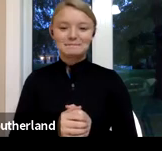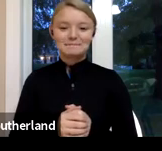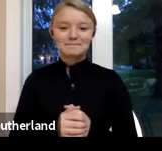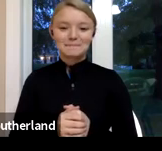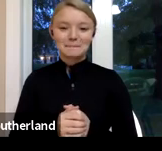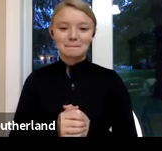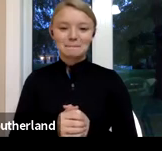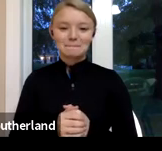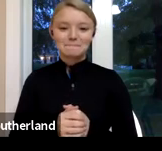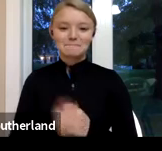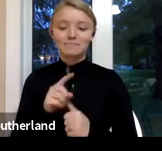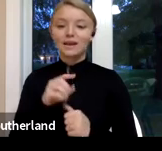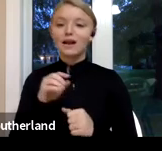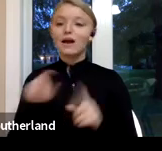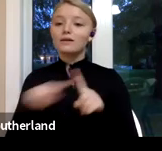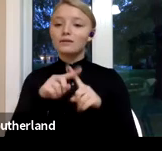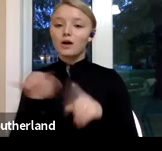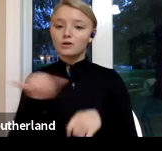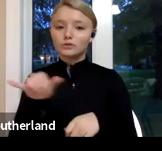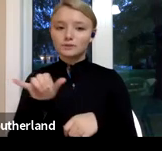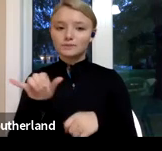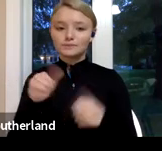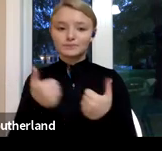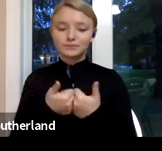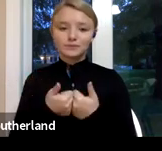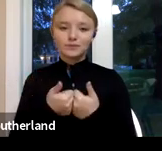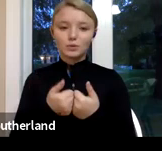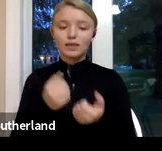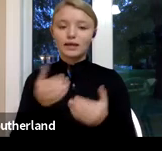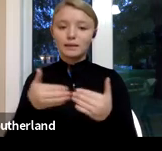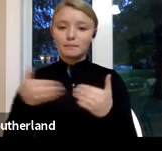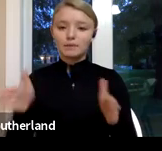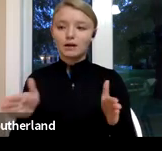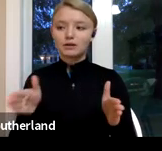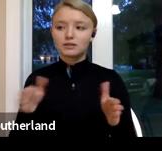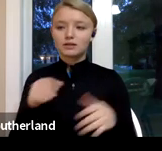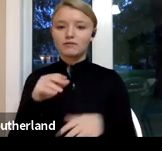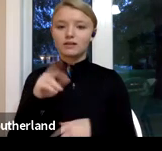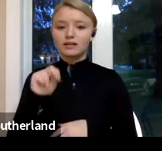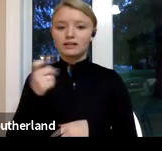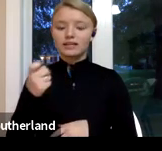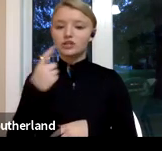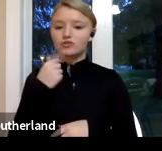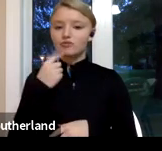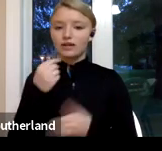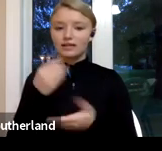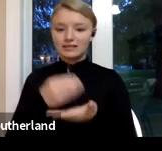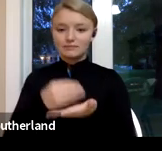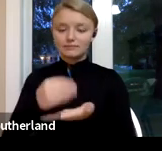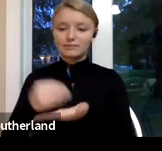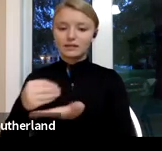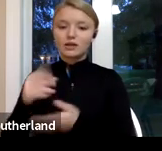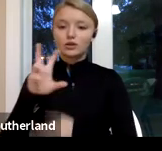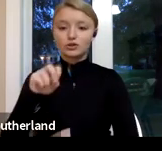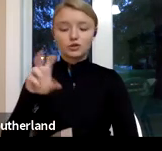So it also comes with a box of Ningxia Red singles. There's 30 singles in the